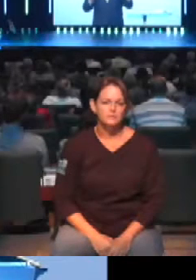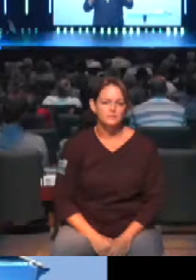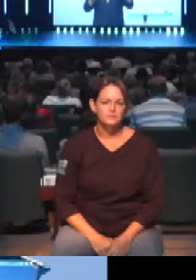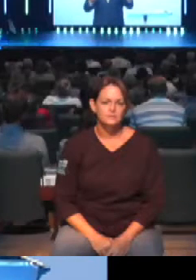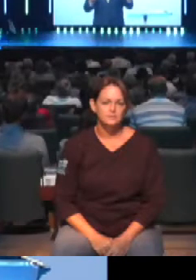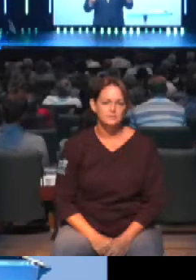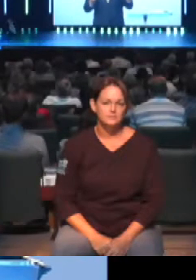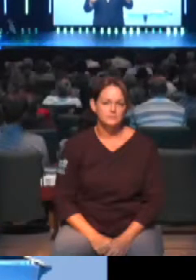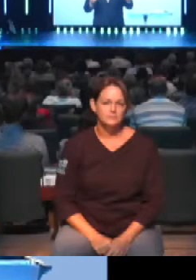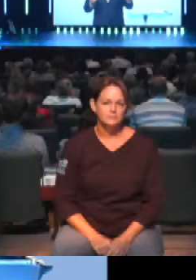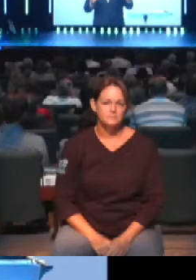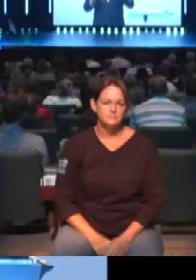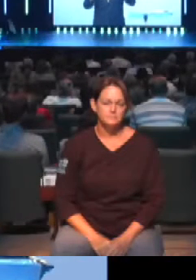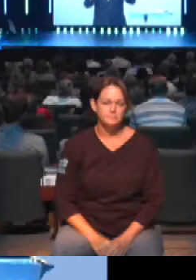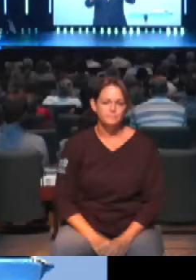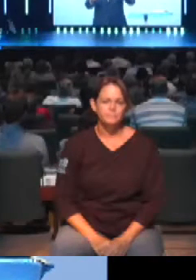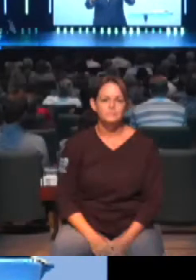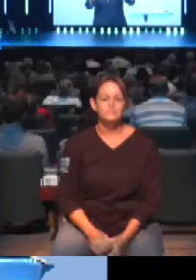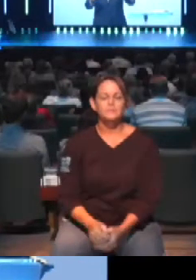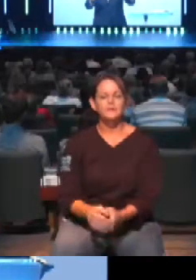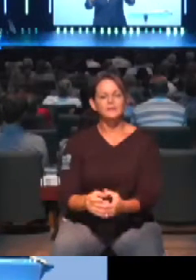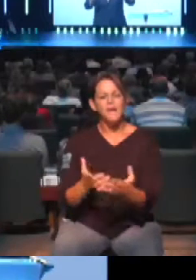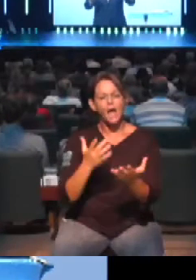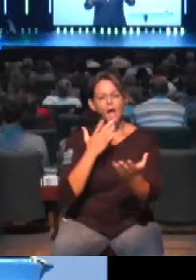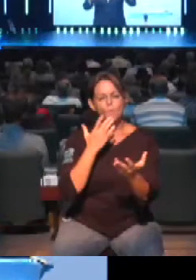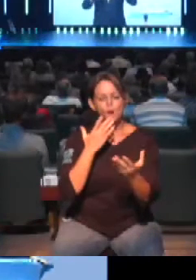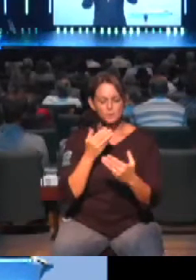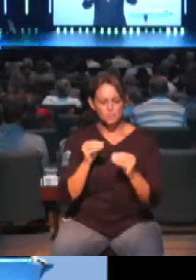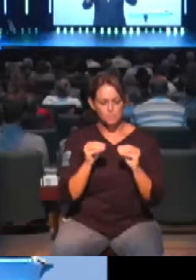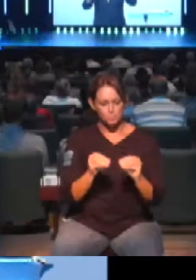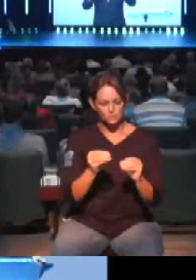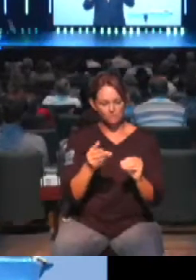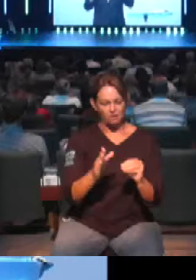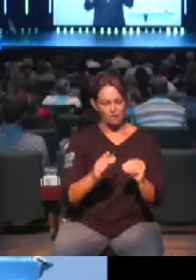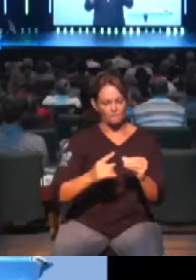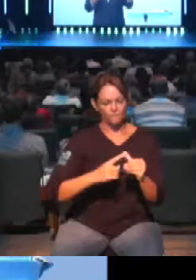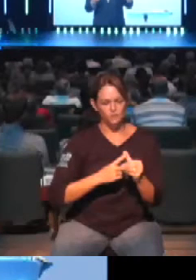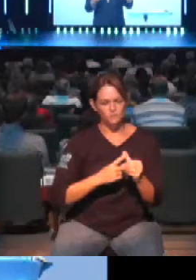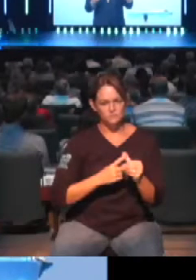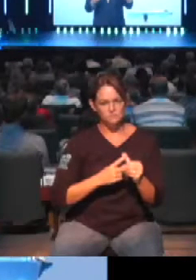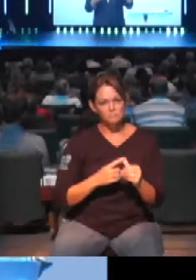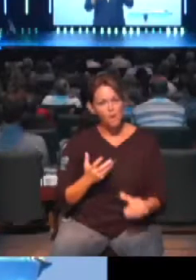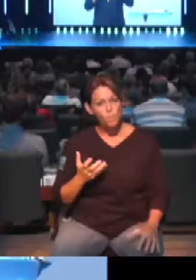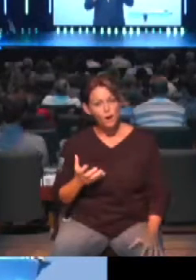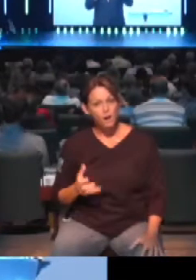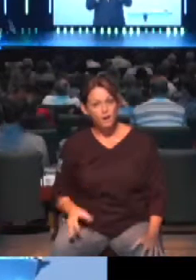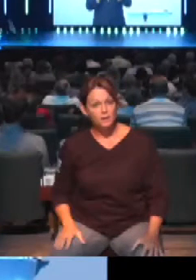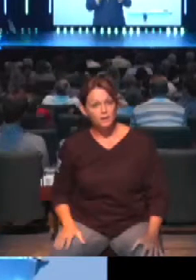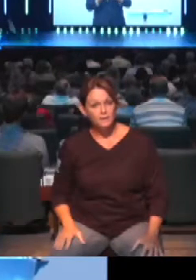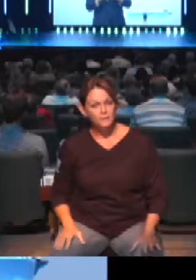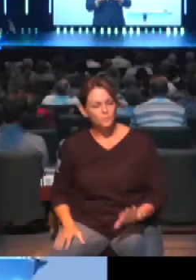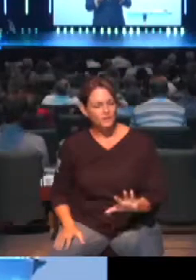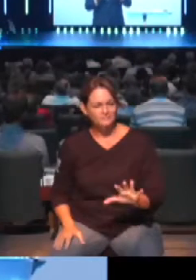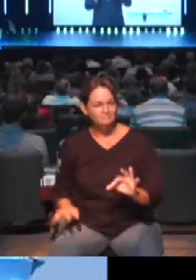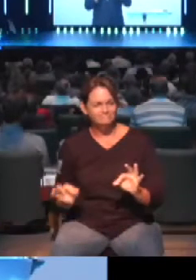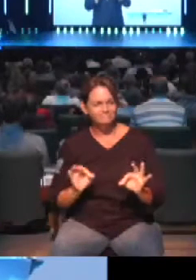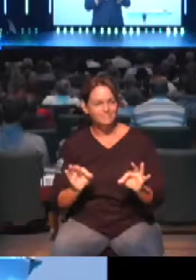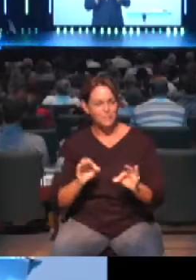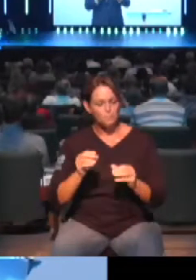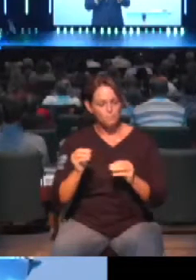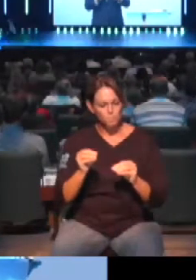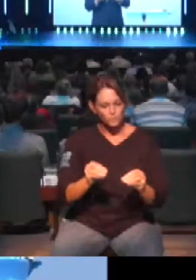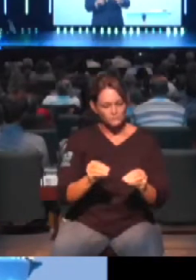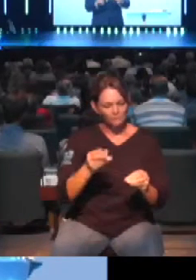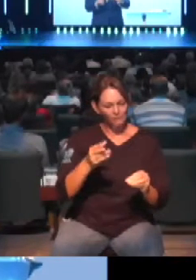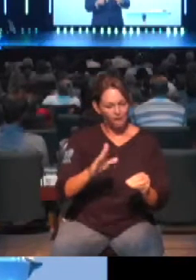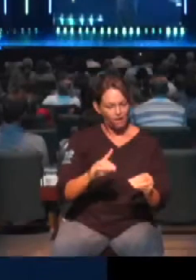Now, we preachers like to use the word, put God first in your life, the phrase. That's fine, it's a good analogy. But let me just let you know, if God's